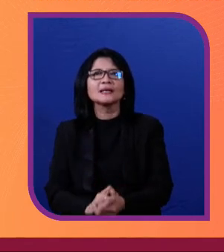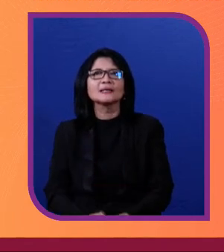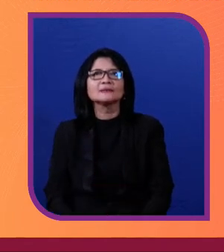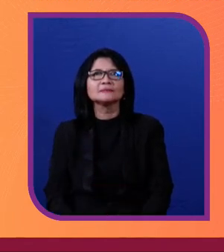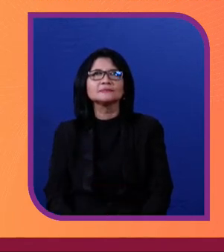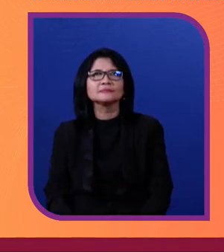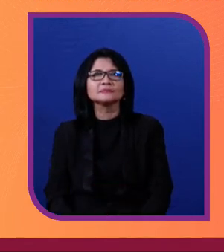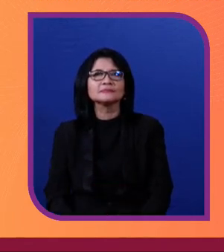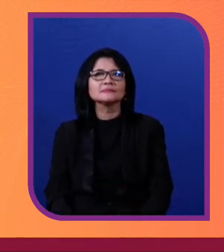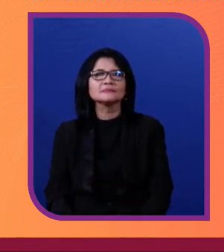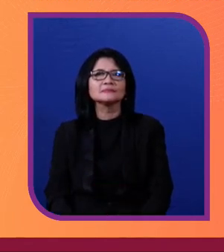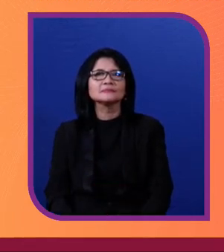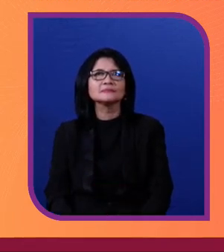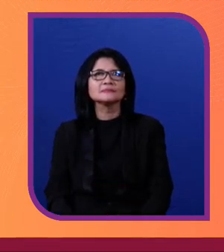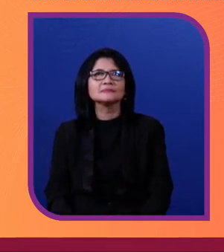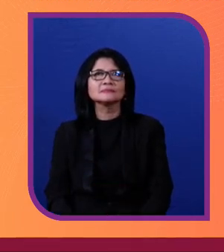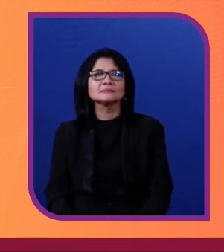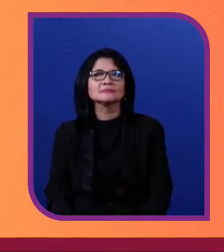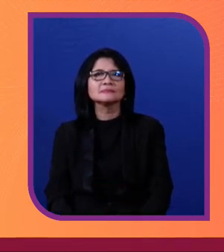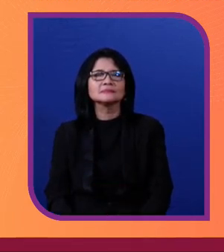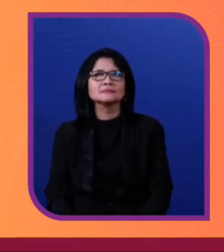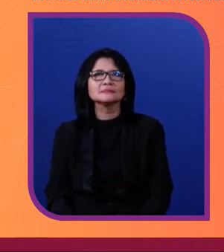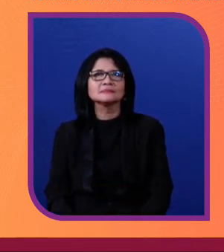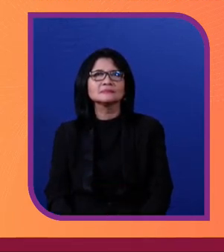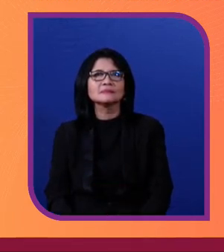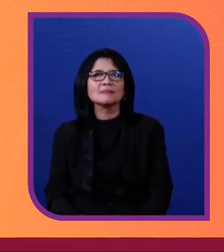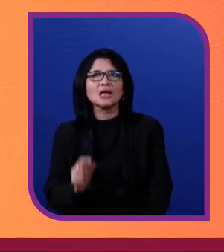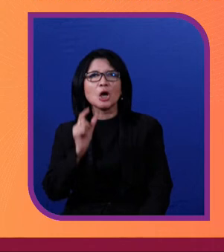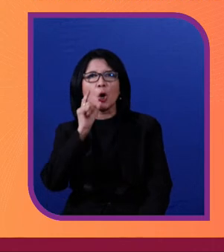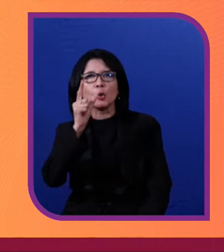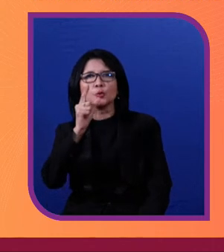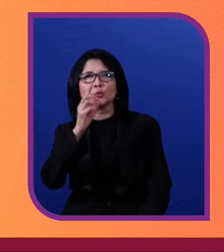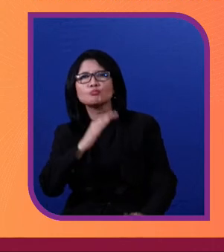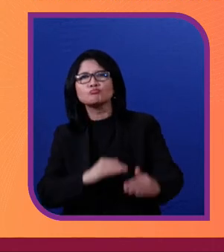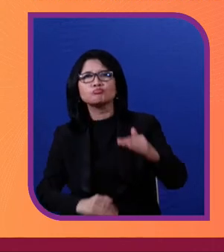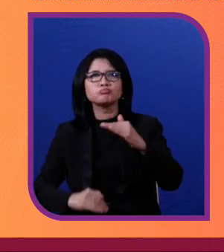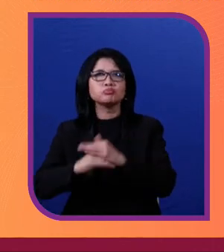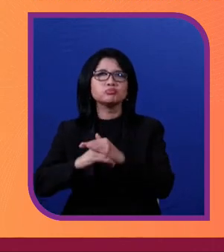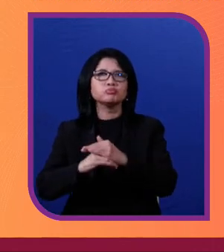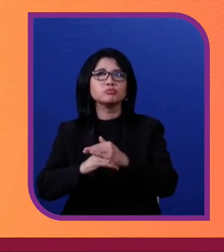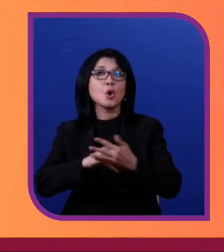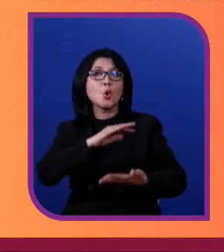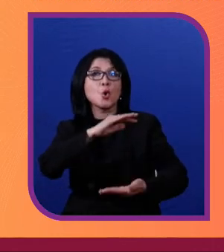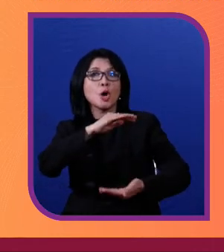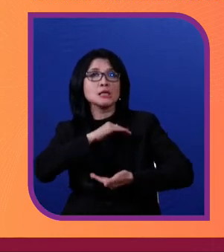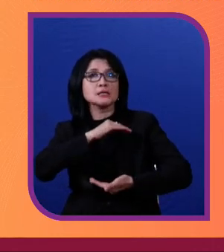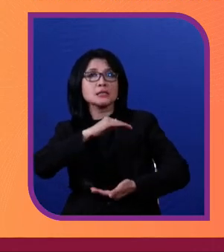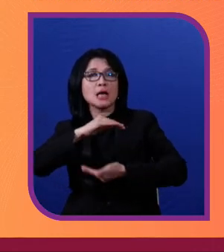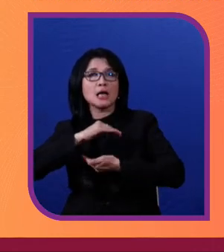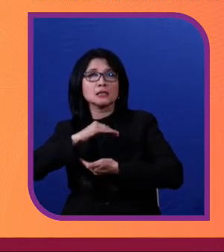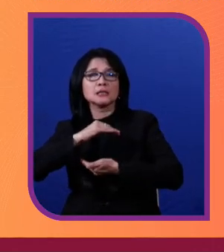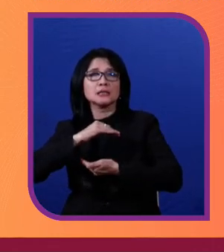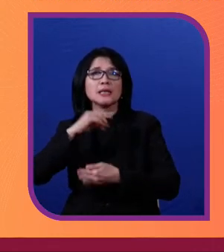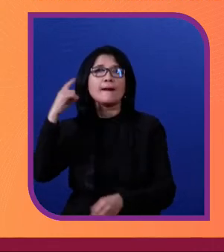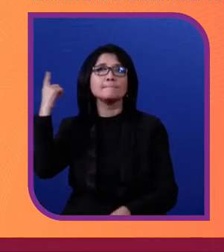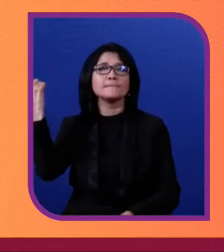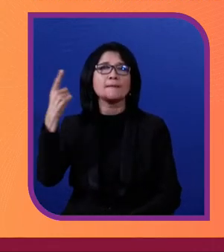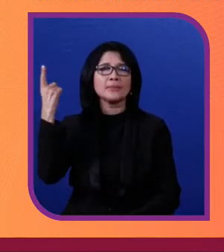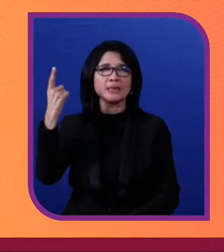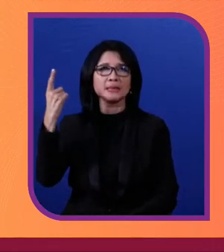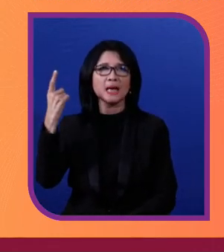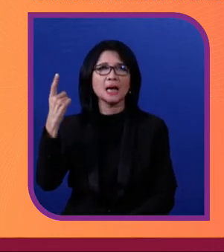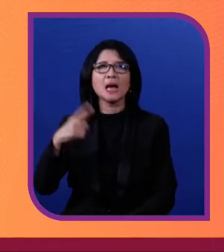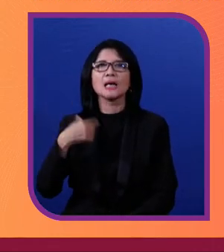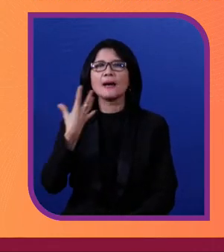ke optimis The government aset antene filantropi intense